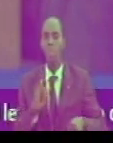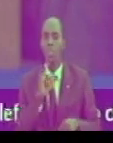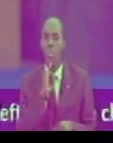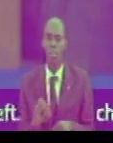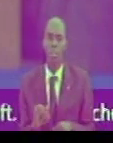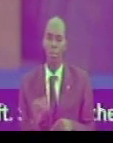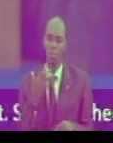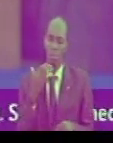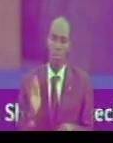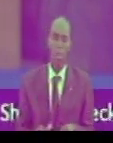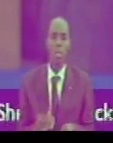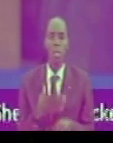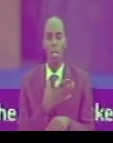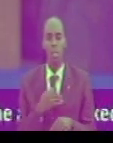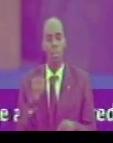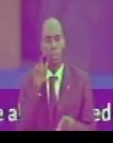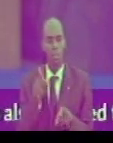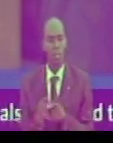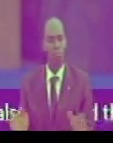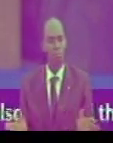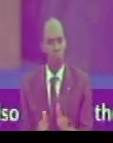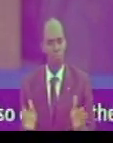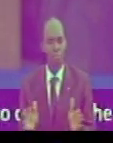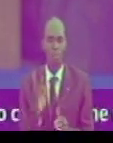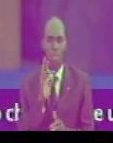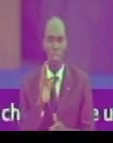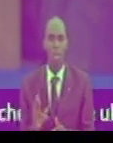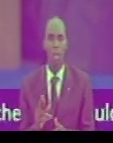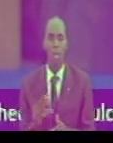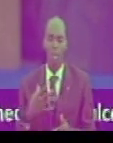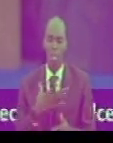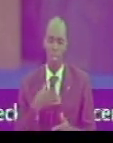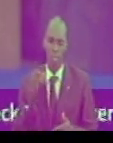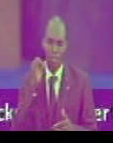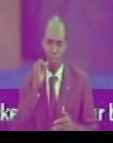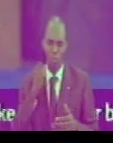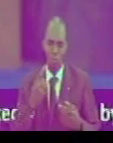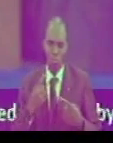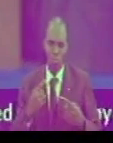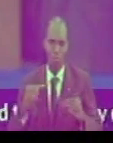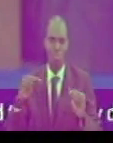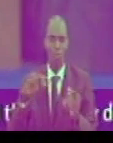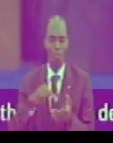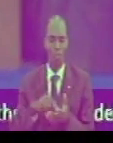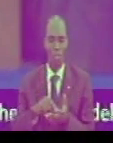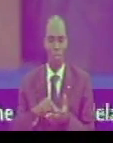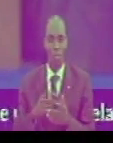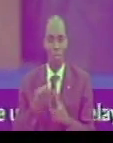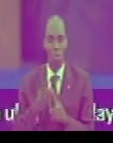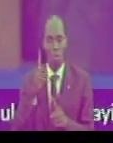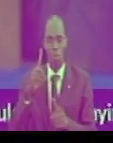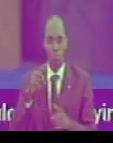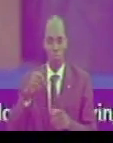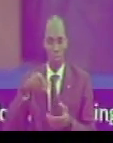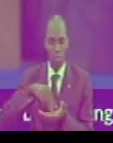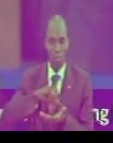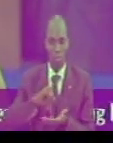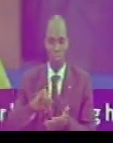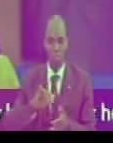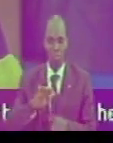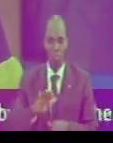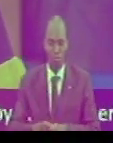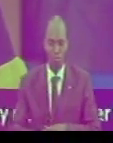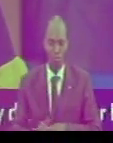took a step. She said, okay, from the sitting room to the bedroom, just try. And which I did. And since then,